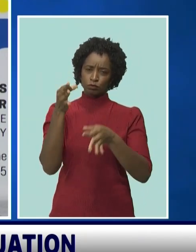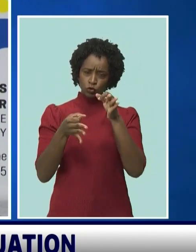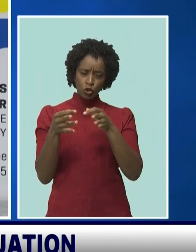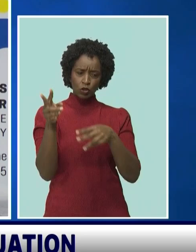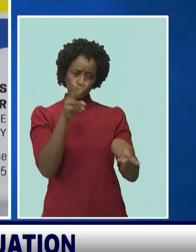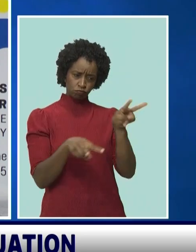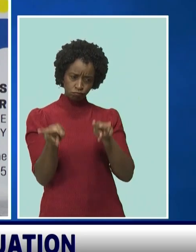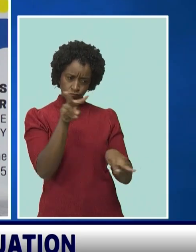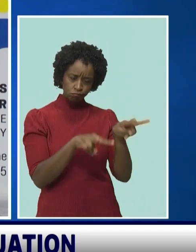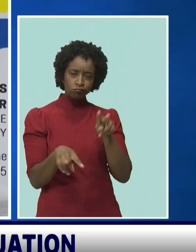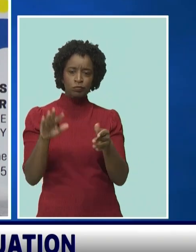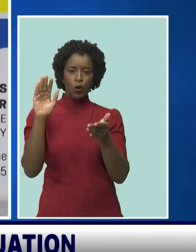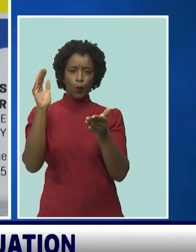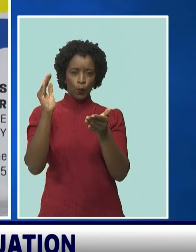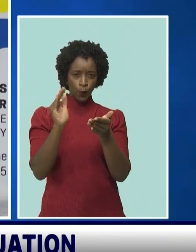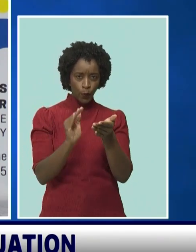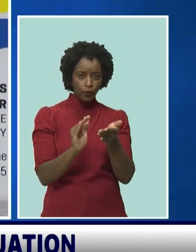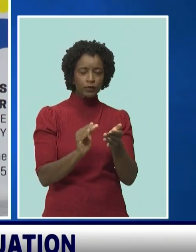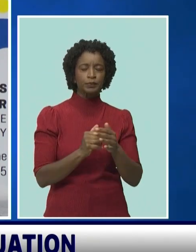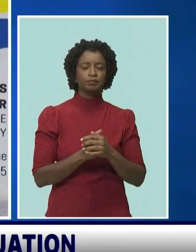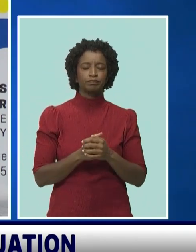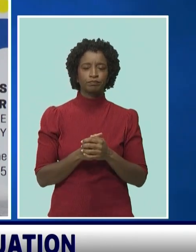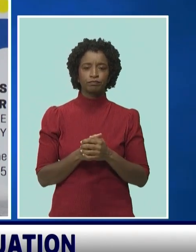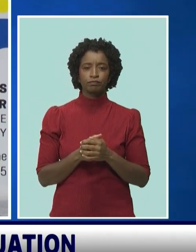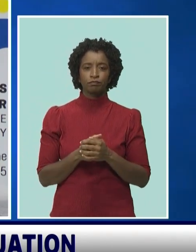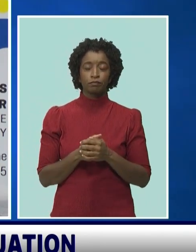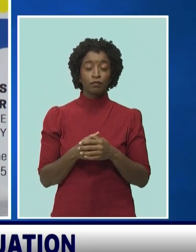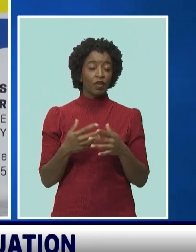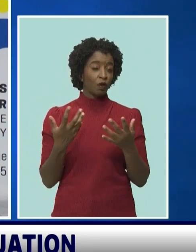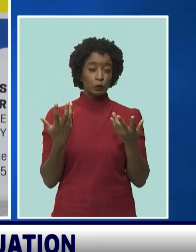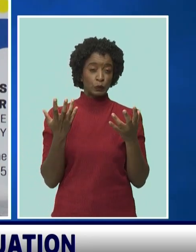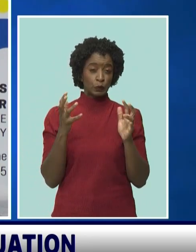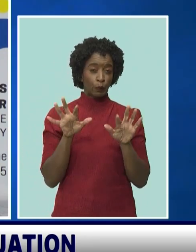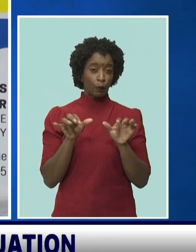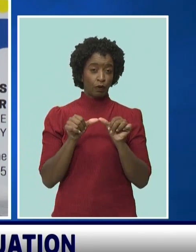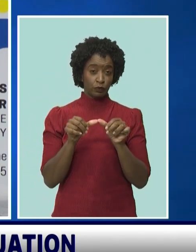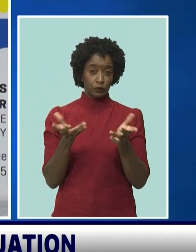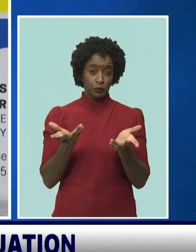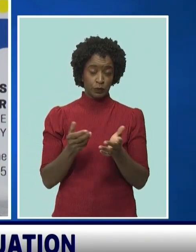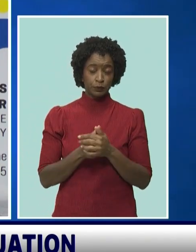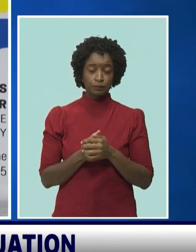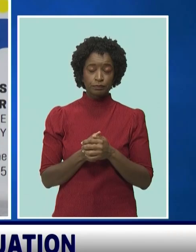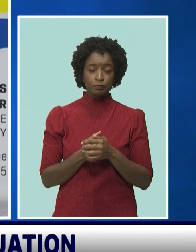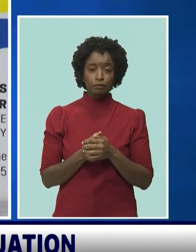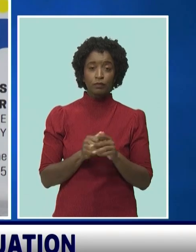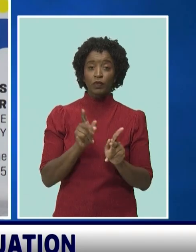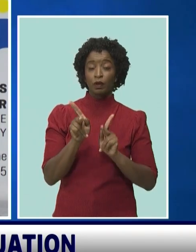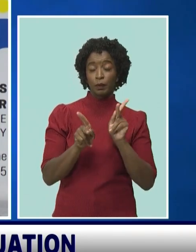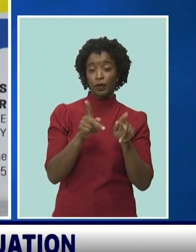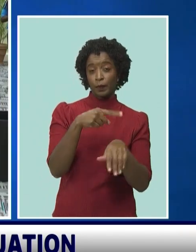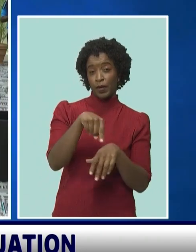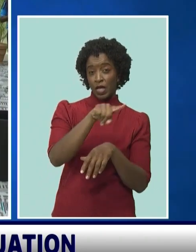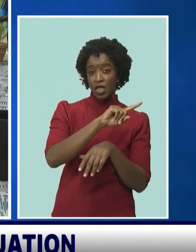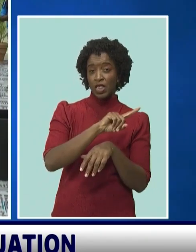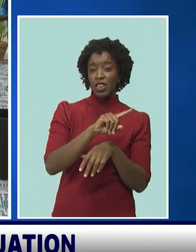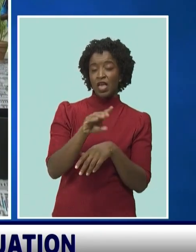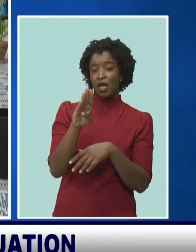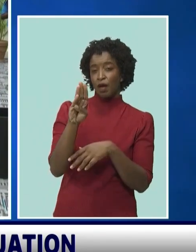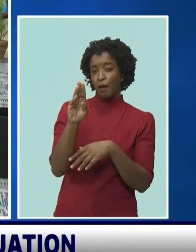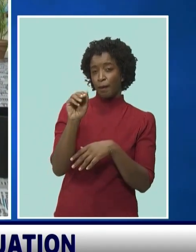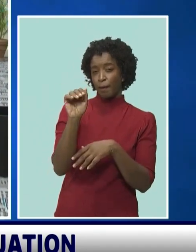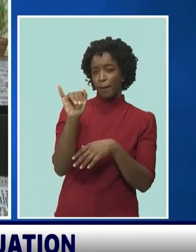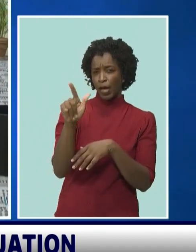that we do not have the awful spectacle of people on bail with 2 and 3 murder